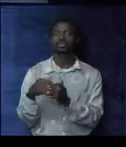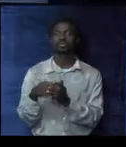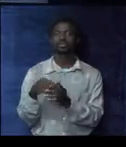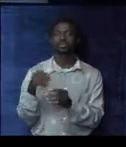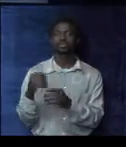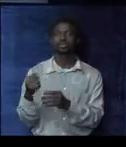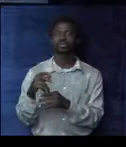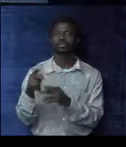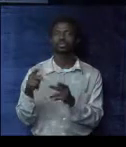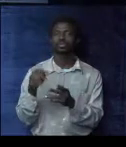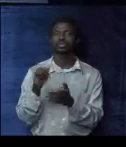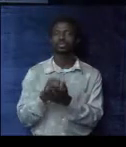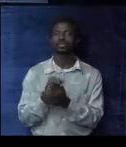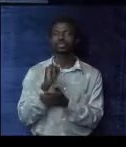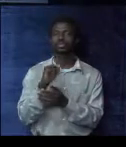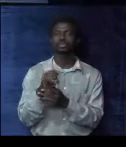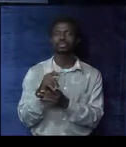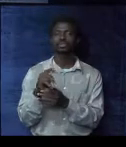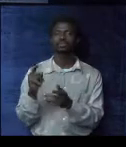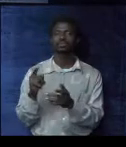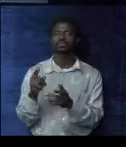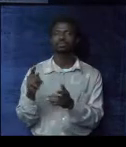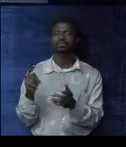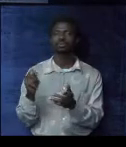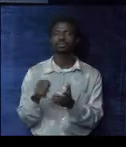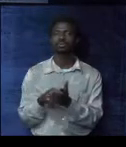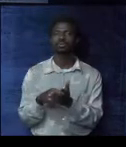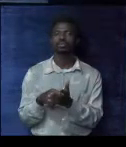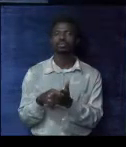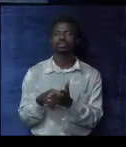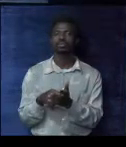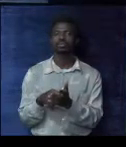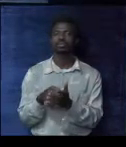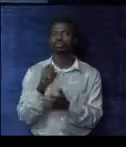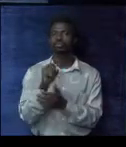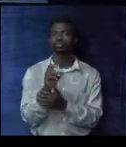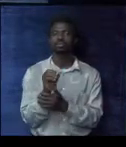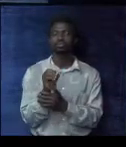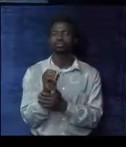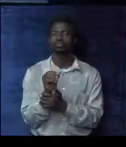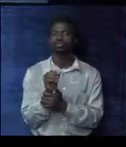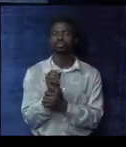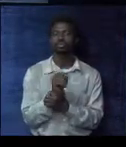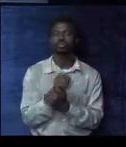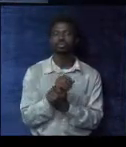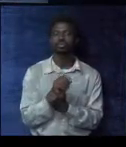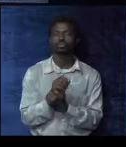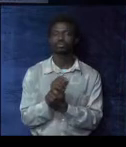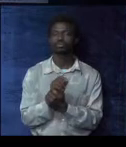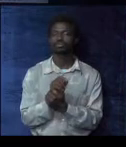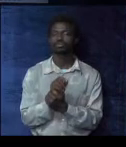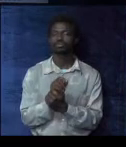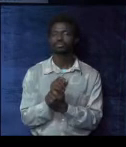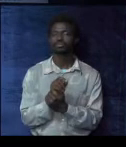you have to move the 1 to the next place, and that's the first place under the thousands. So